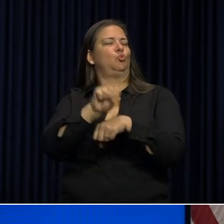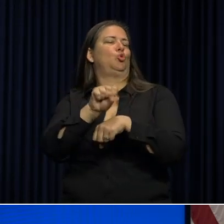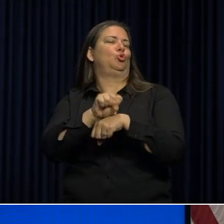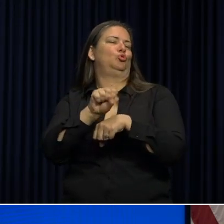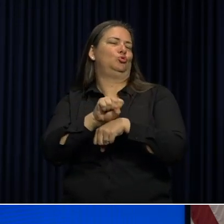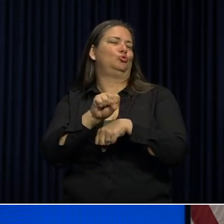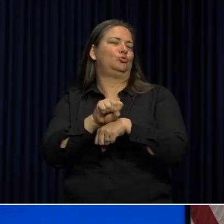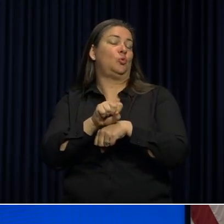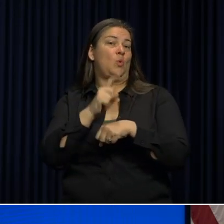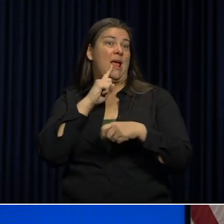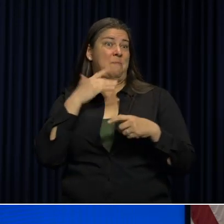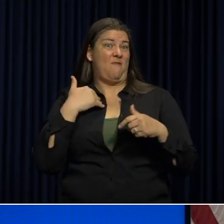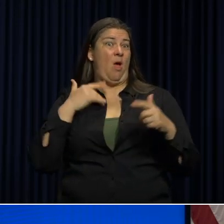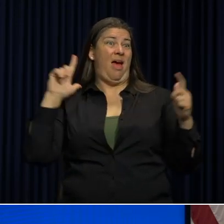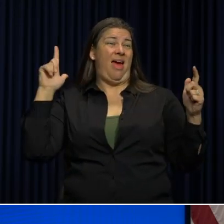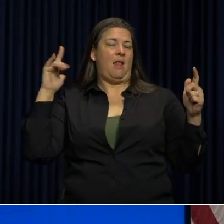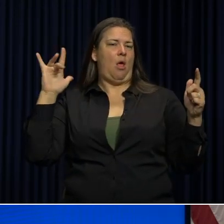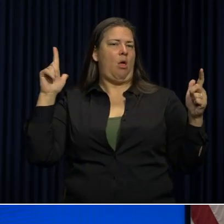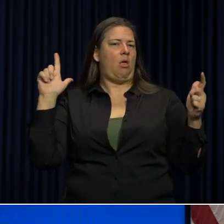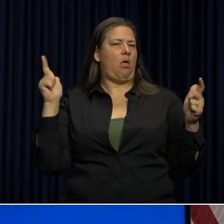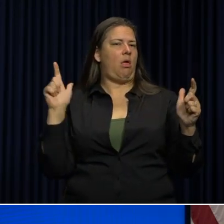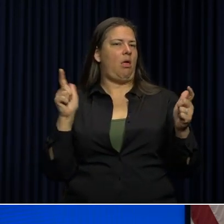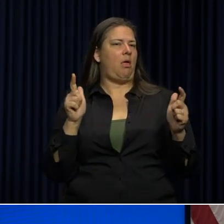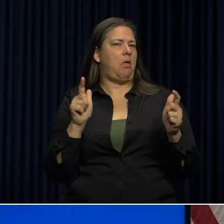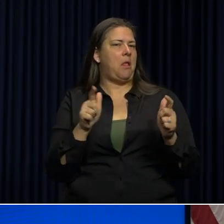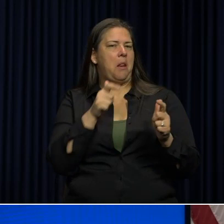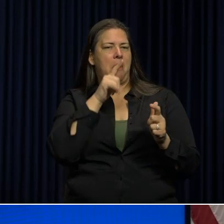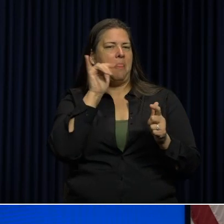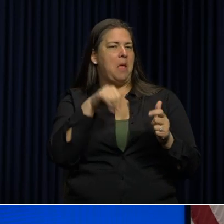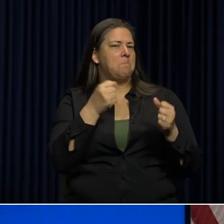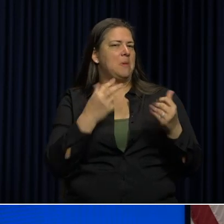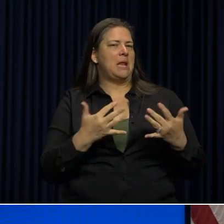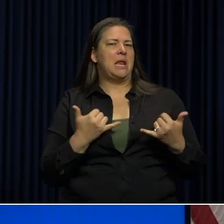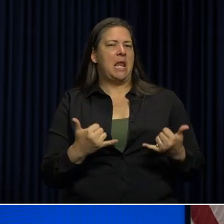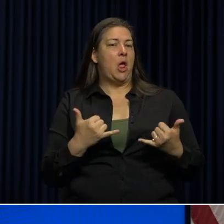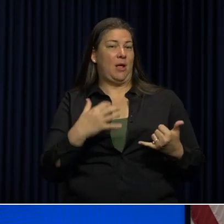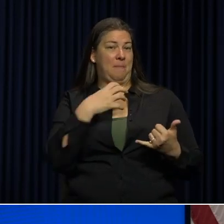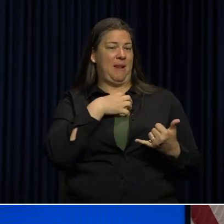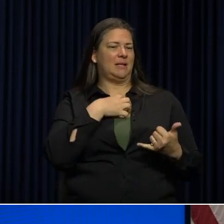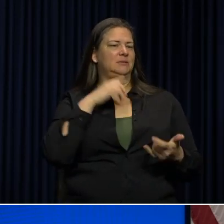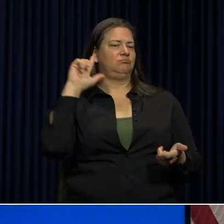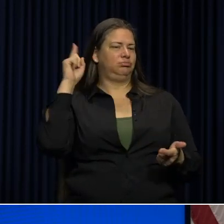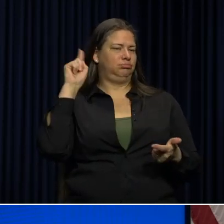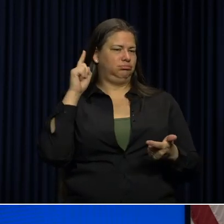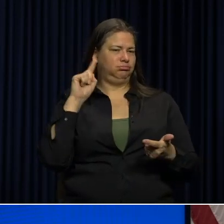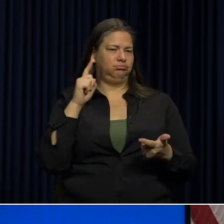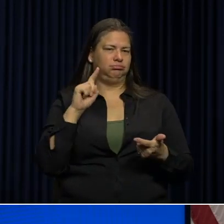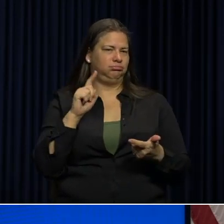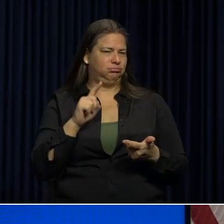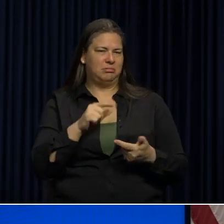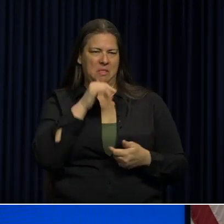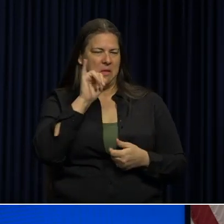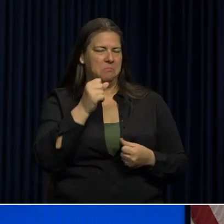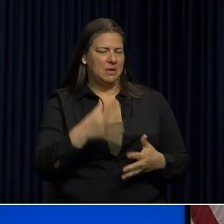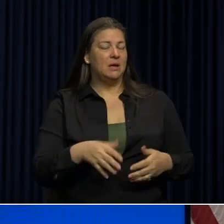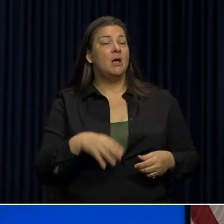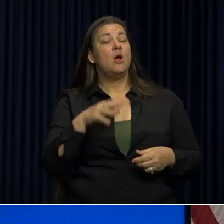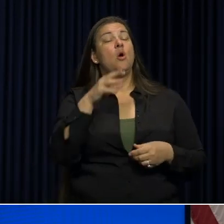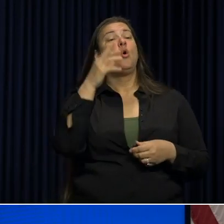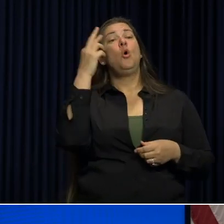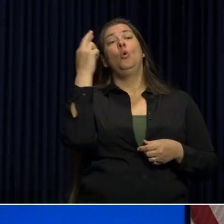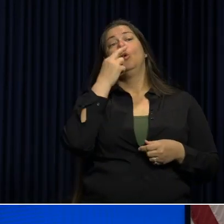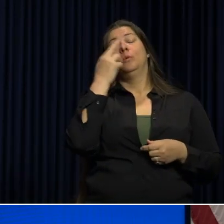down significantly. Our calls are down very significantly. And I think it's for a couple of